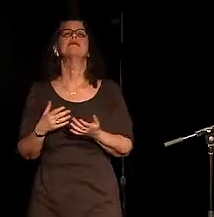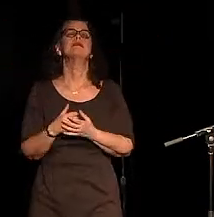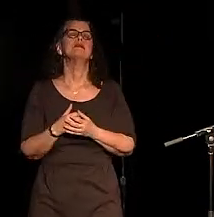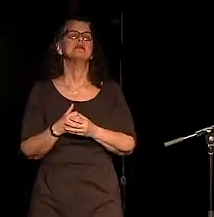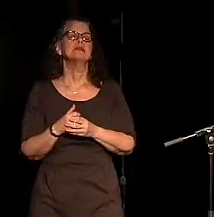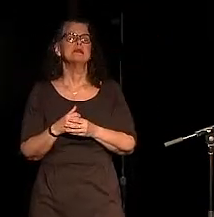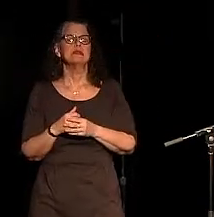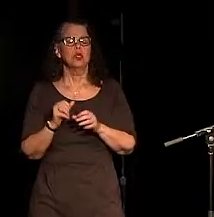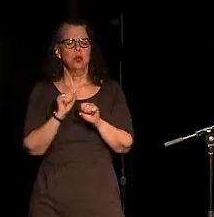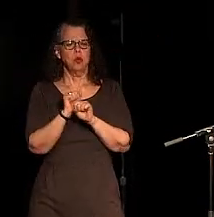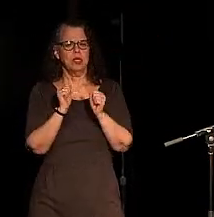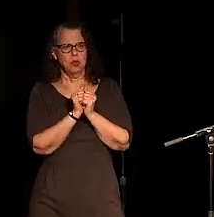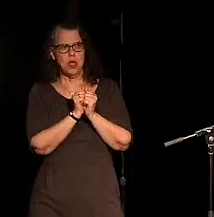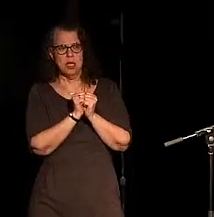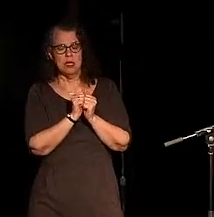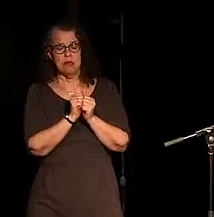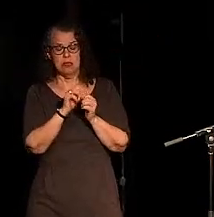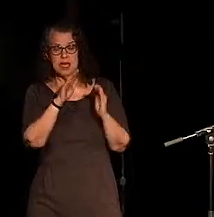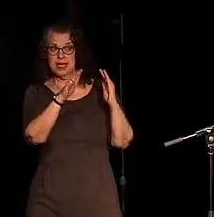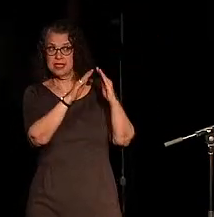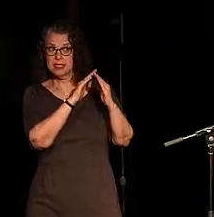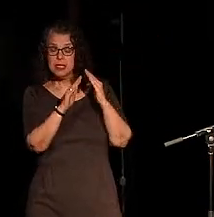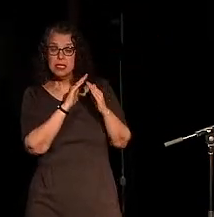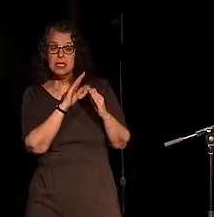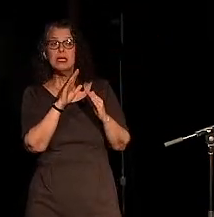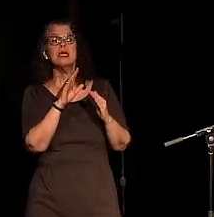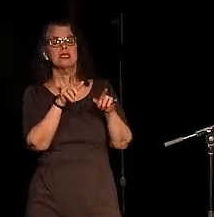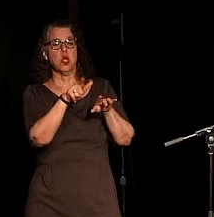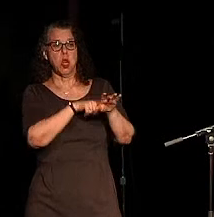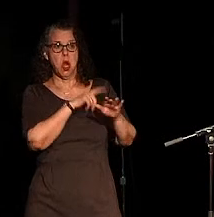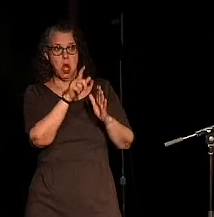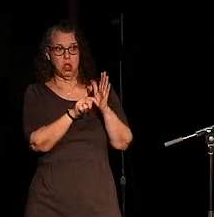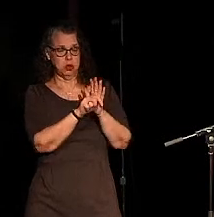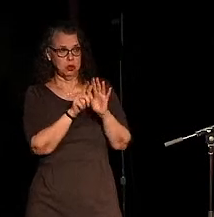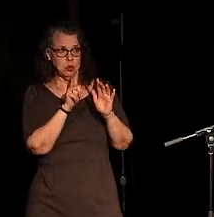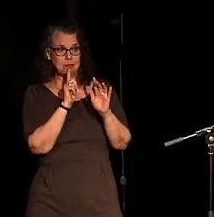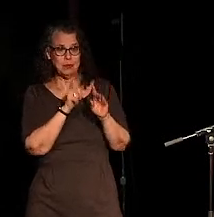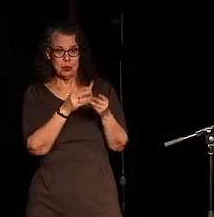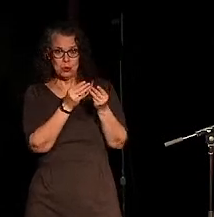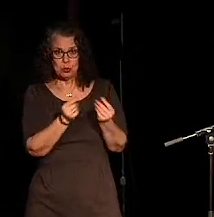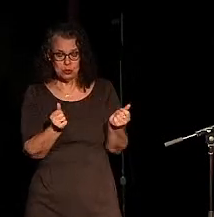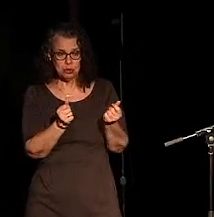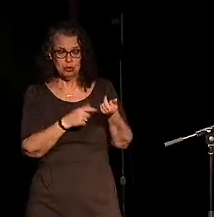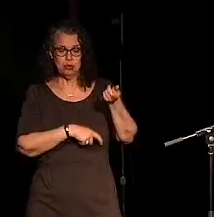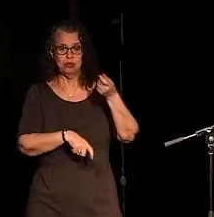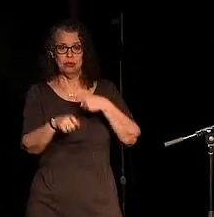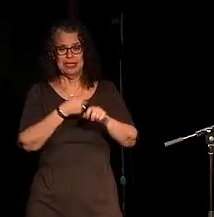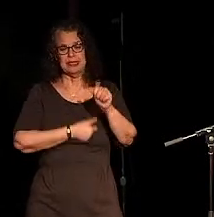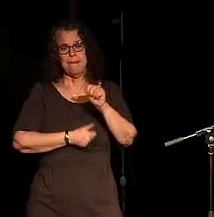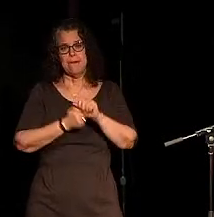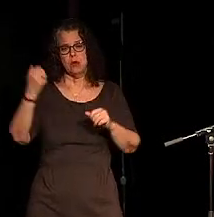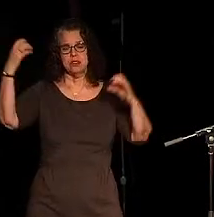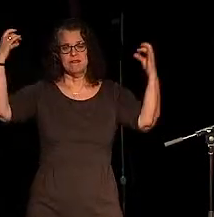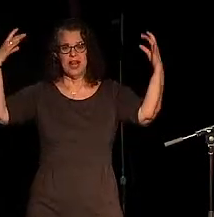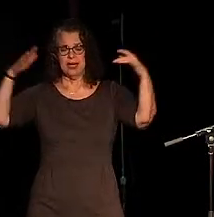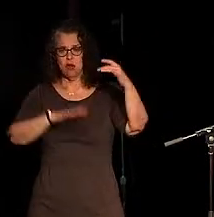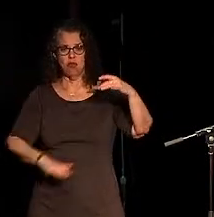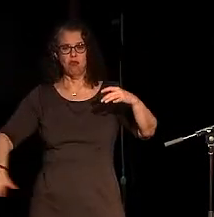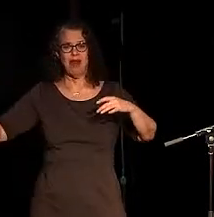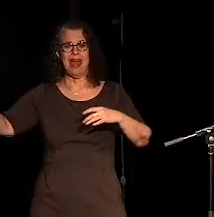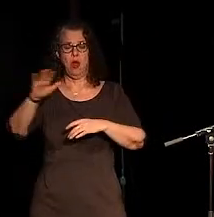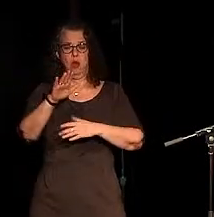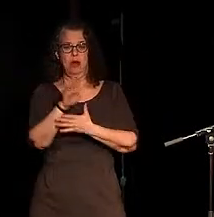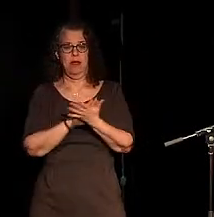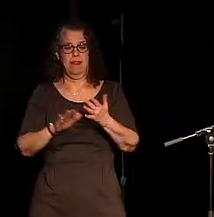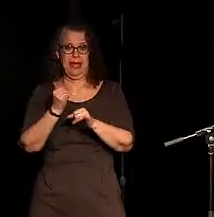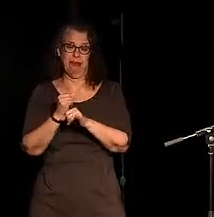city as a long-term solution to replace majority of the lighting throughout the campus, especially in